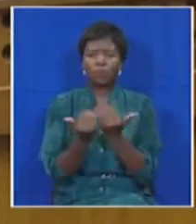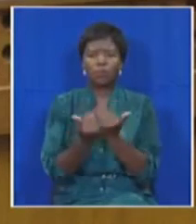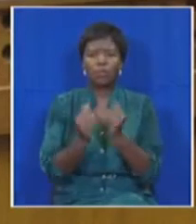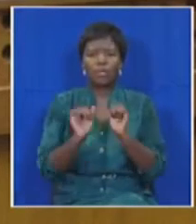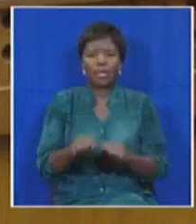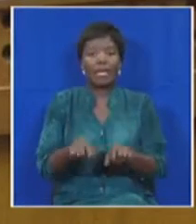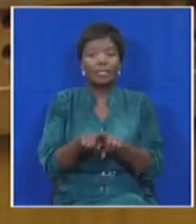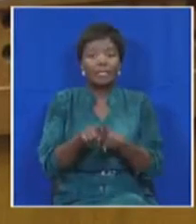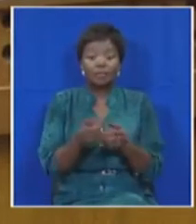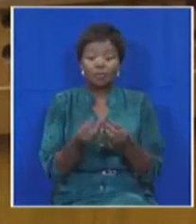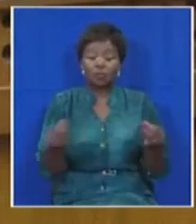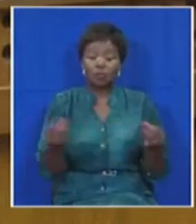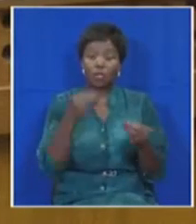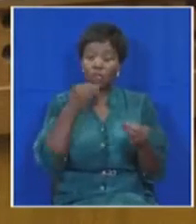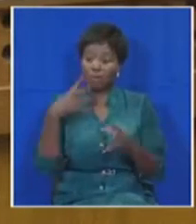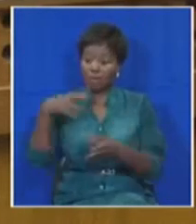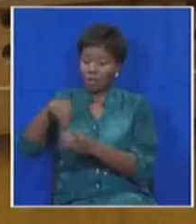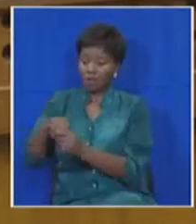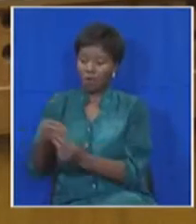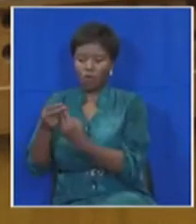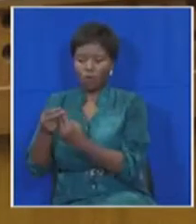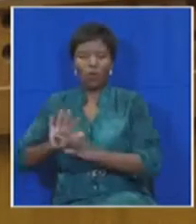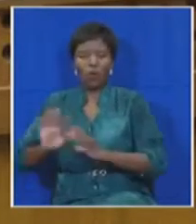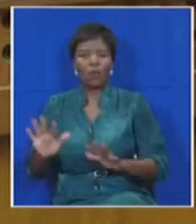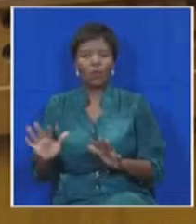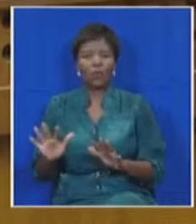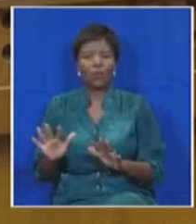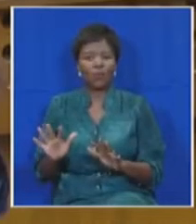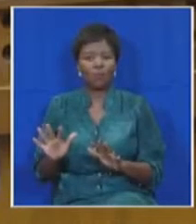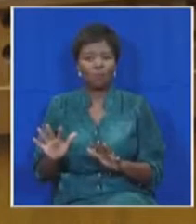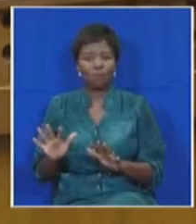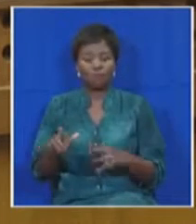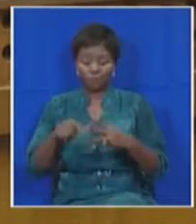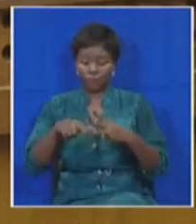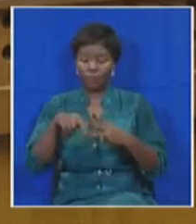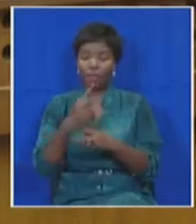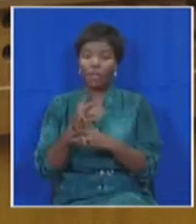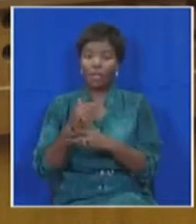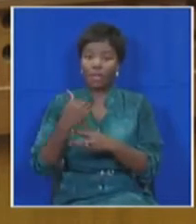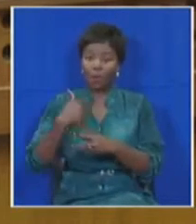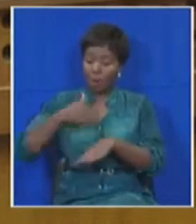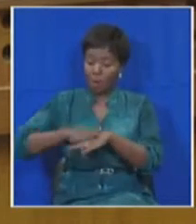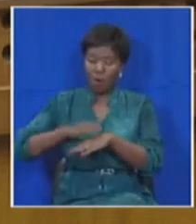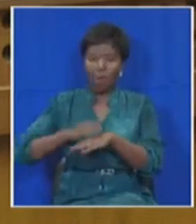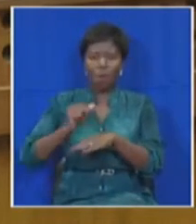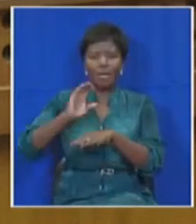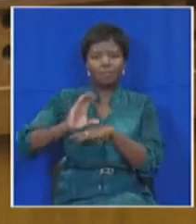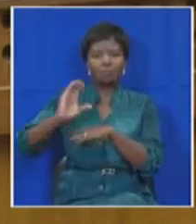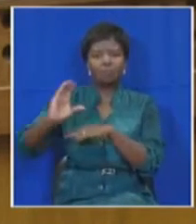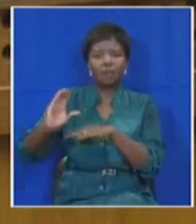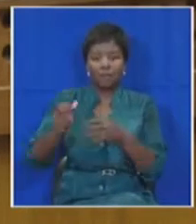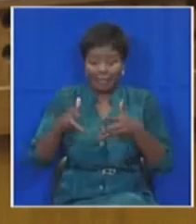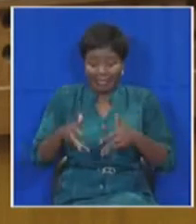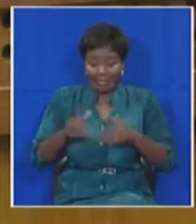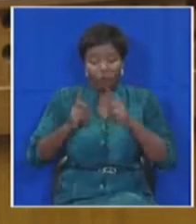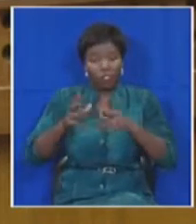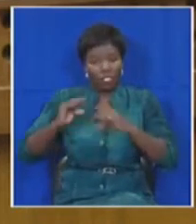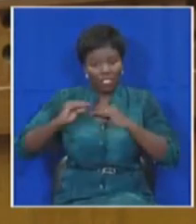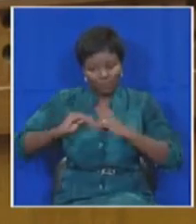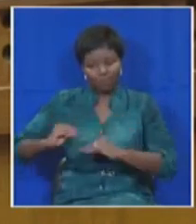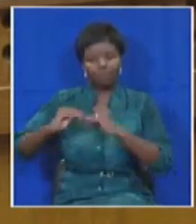children from SATU's destructive influence. We will invest in training existing teachers and recruiting